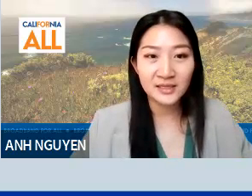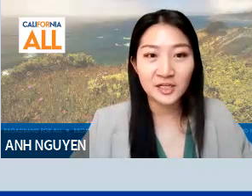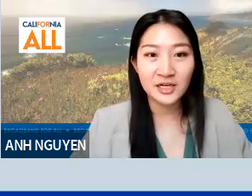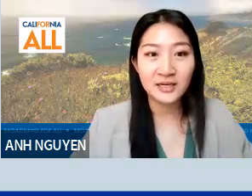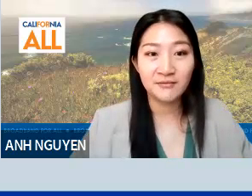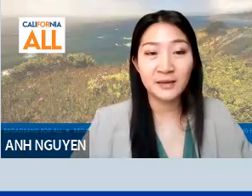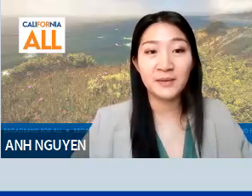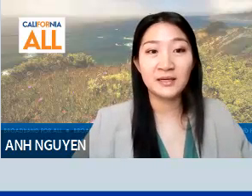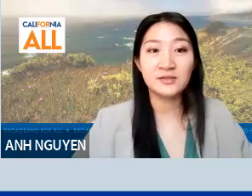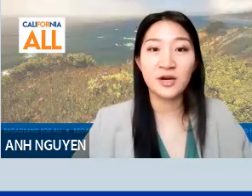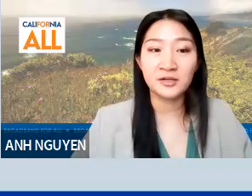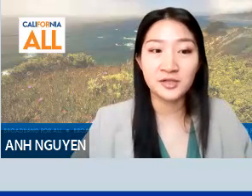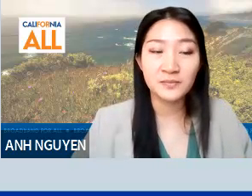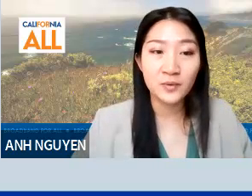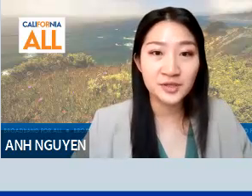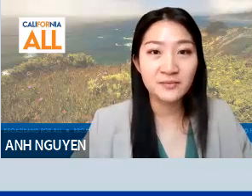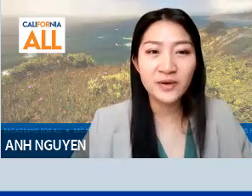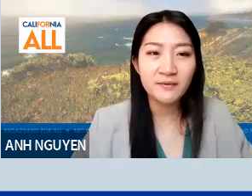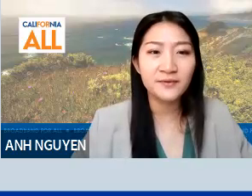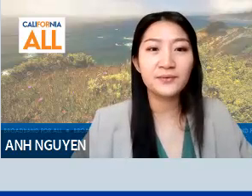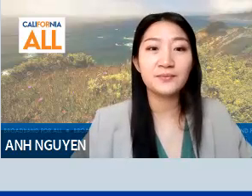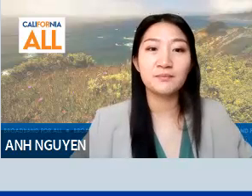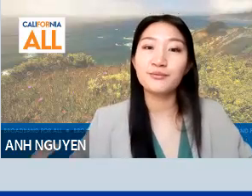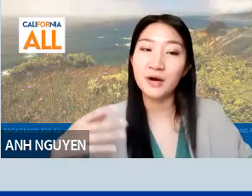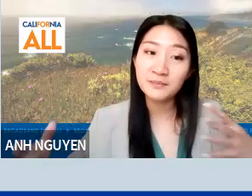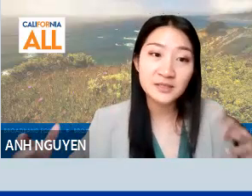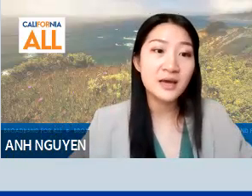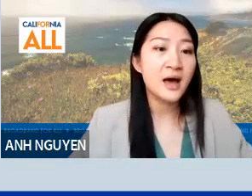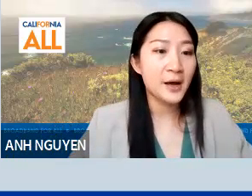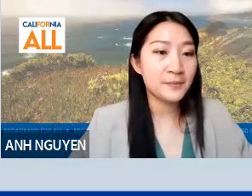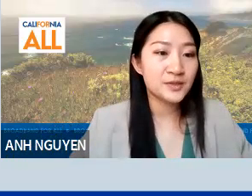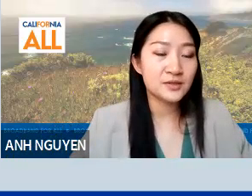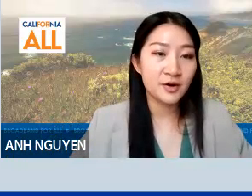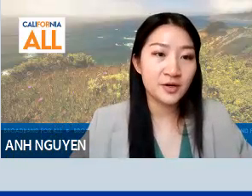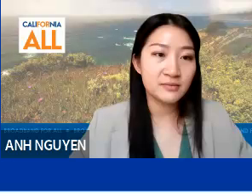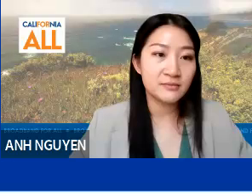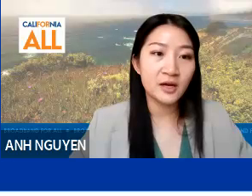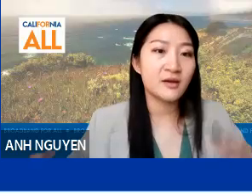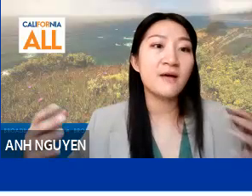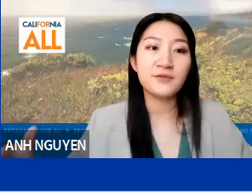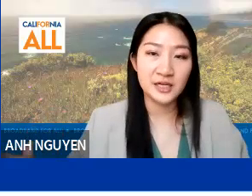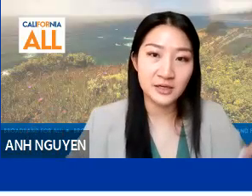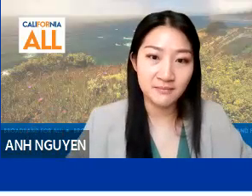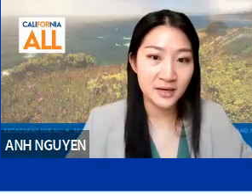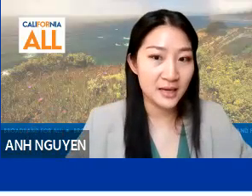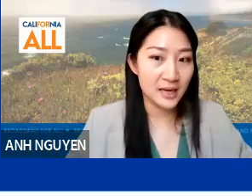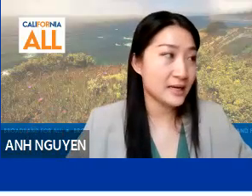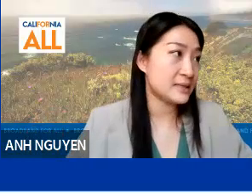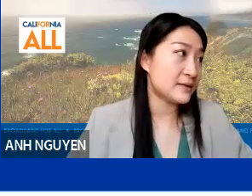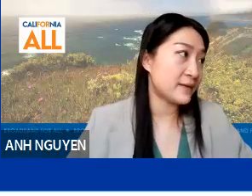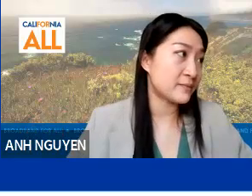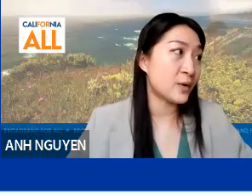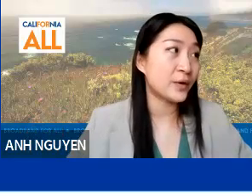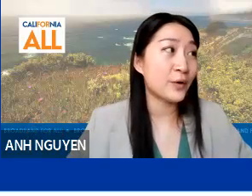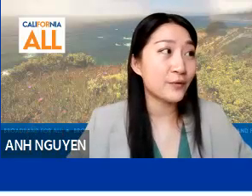community discussion and recommended strategies portion, we have a few prompts to start the conversation, but